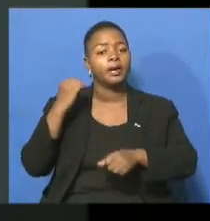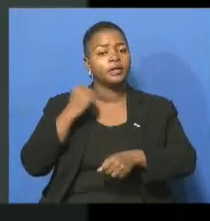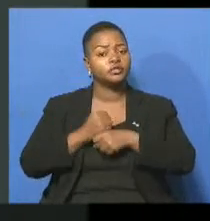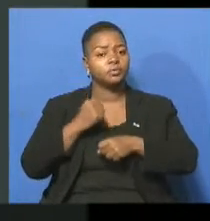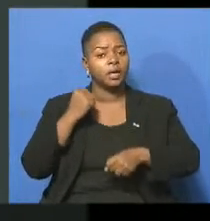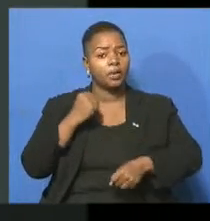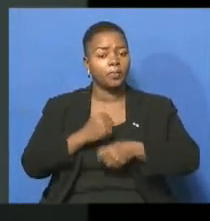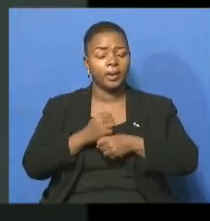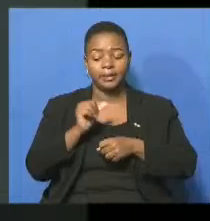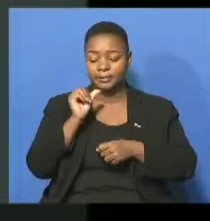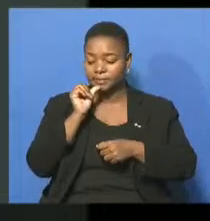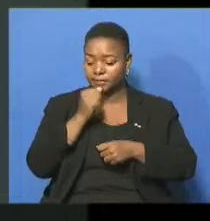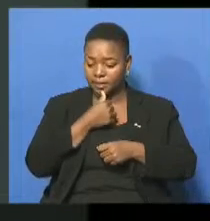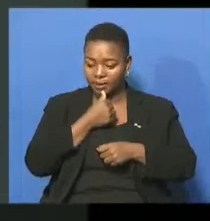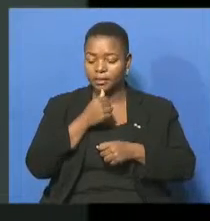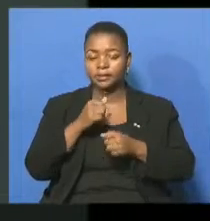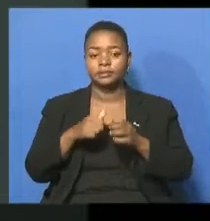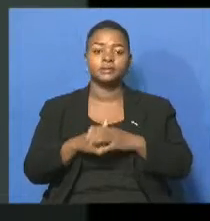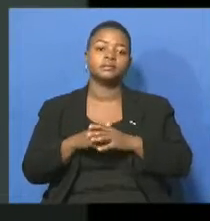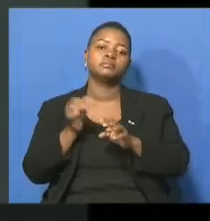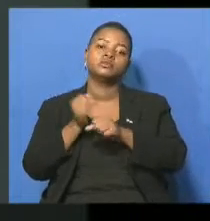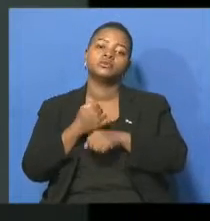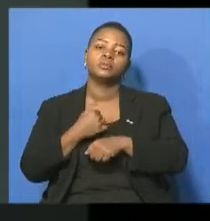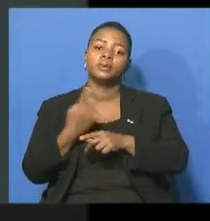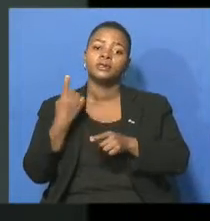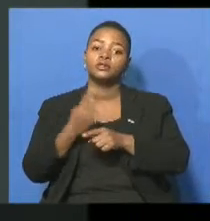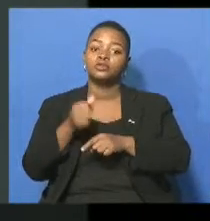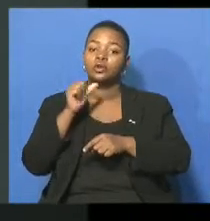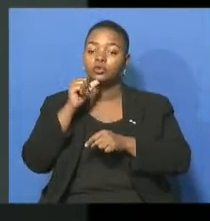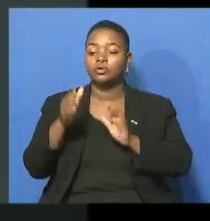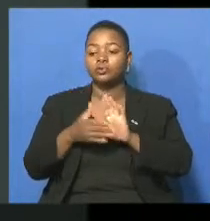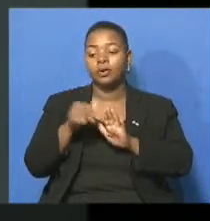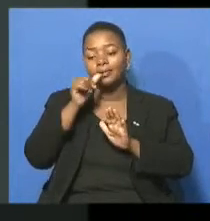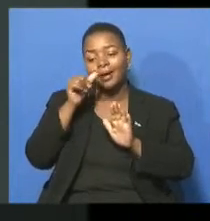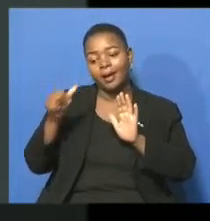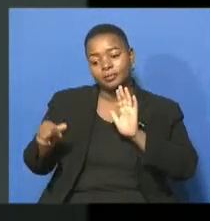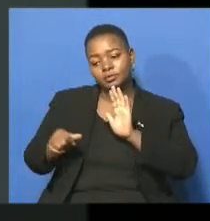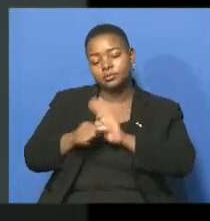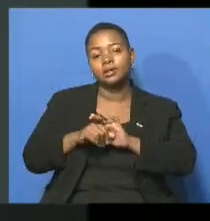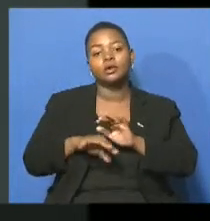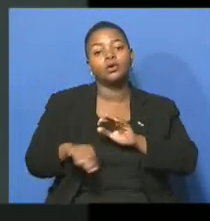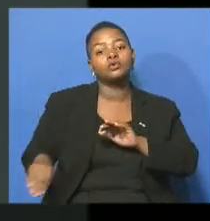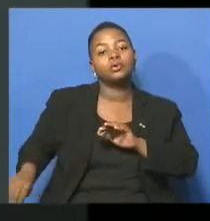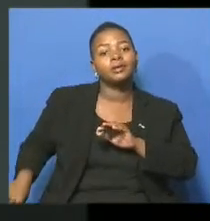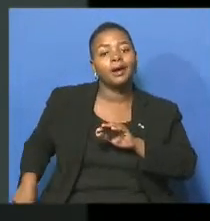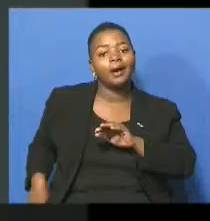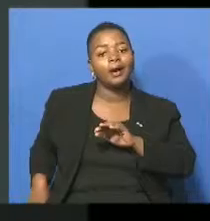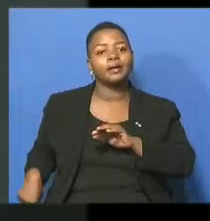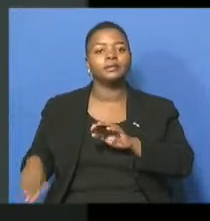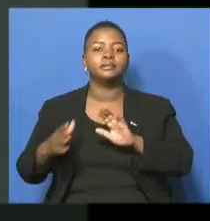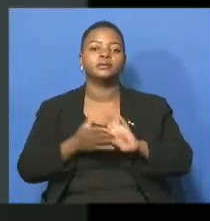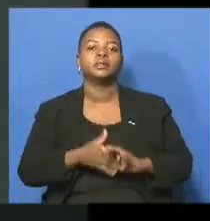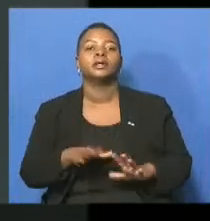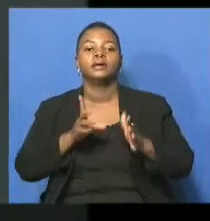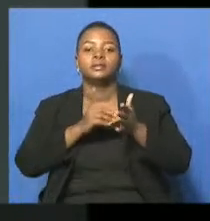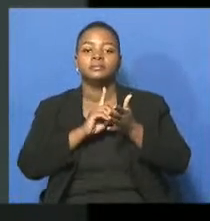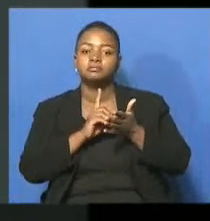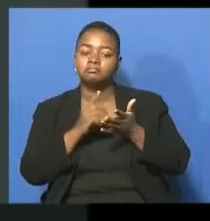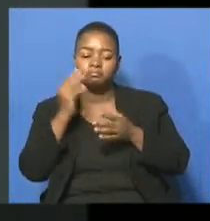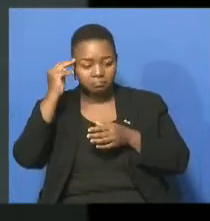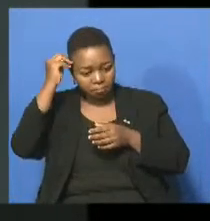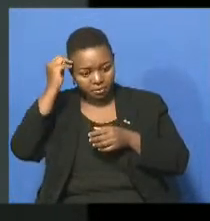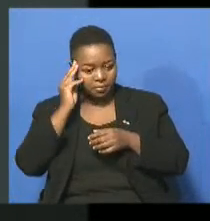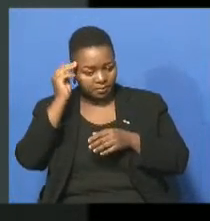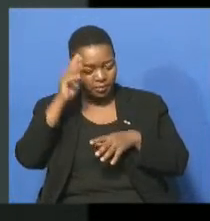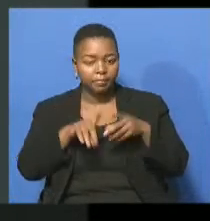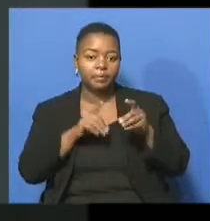and there was a lot of deinstitutionalization where we shifted from institution to treating people